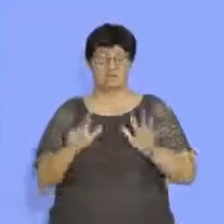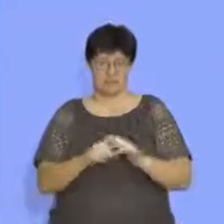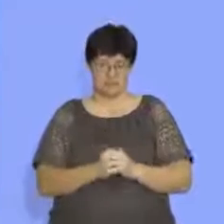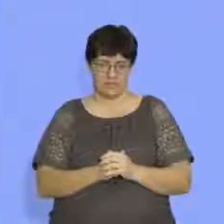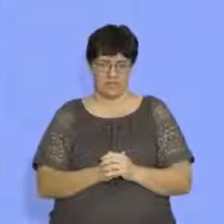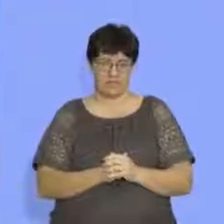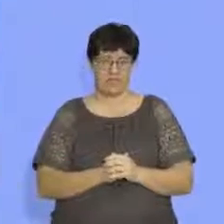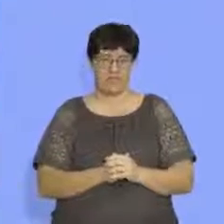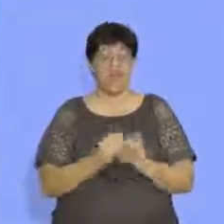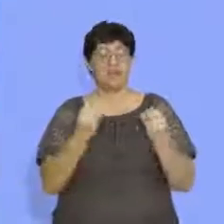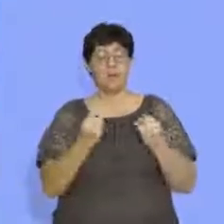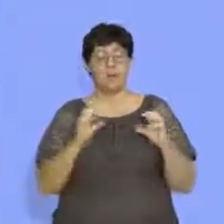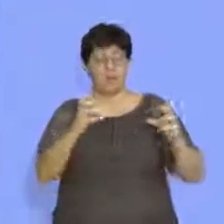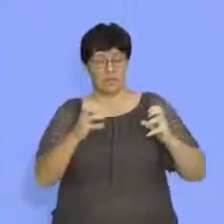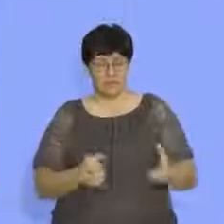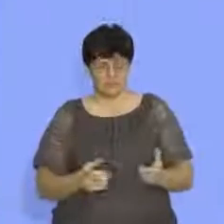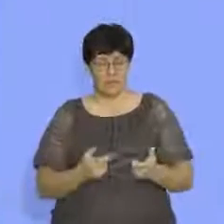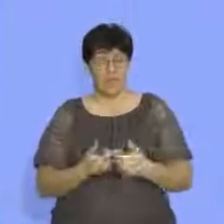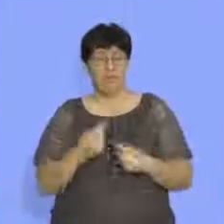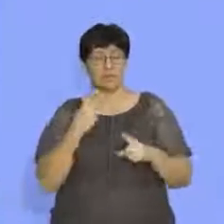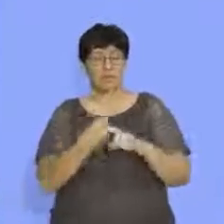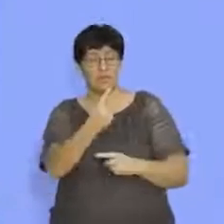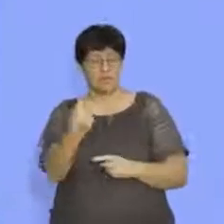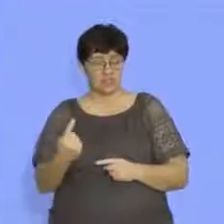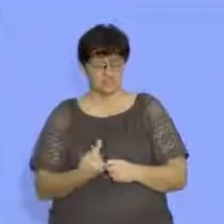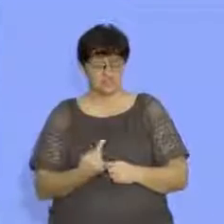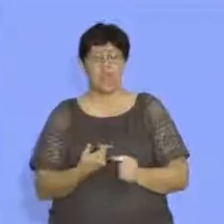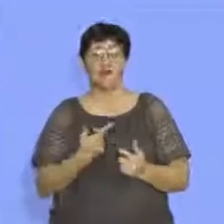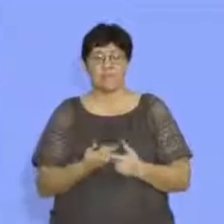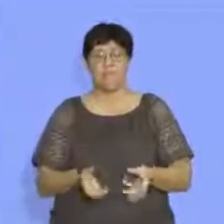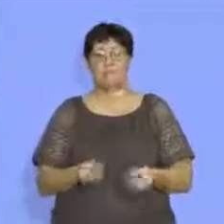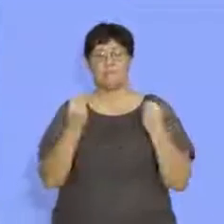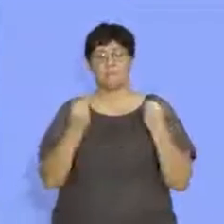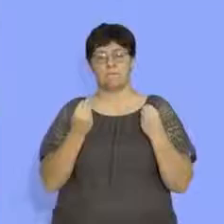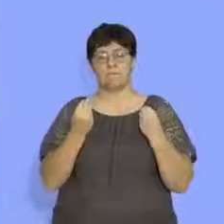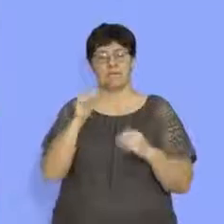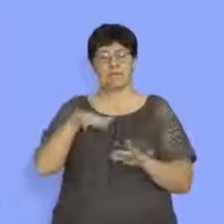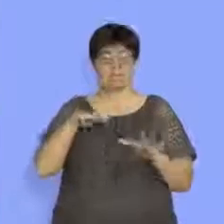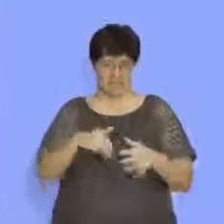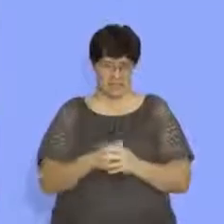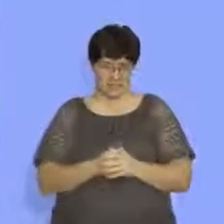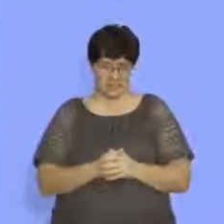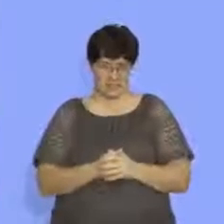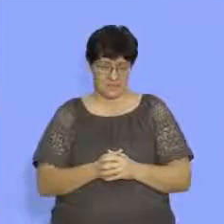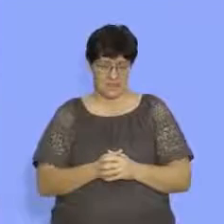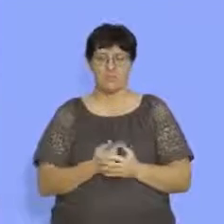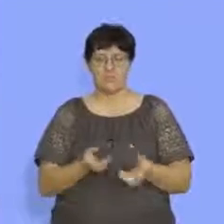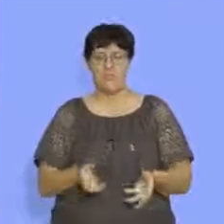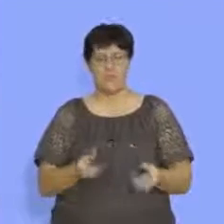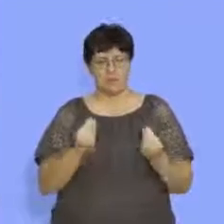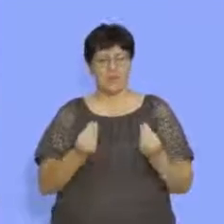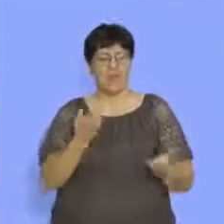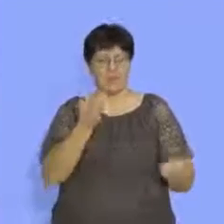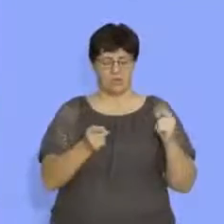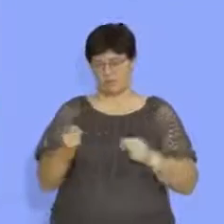it must be 7. I know the number of wheels, it means when I multiply each with the number of wheels, I must get 19. So I do that as well.